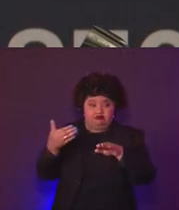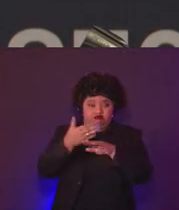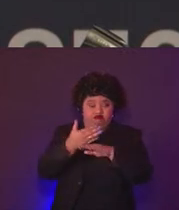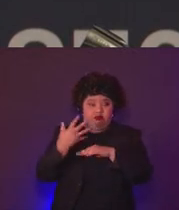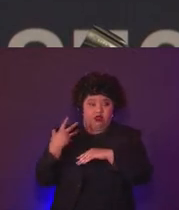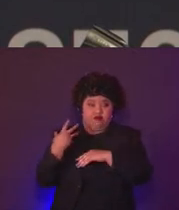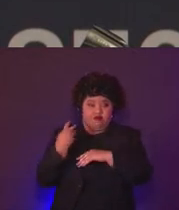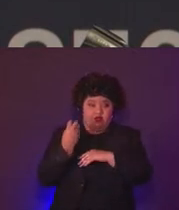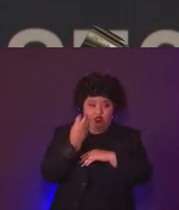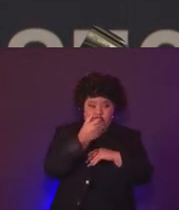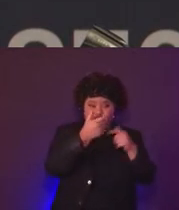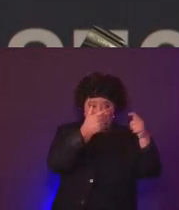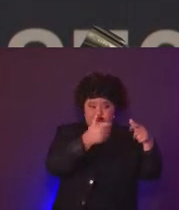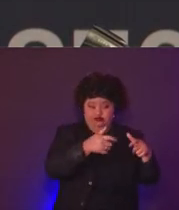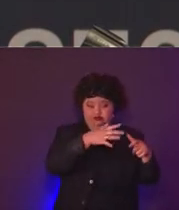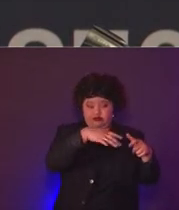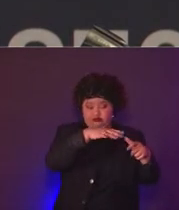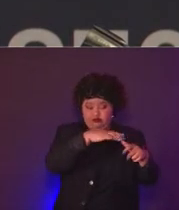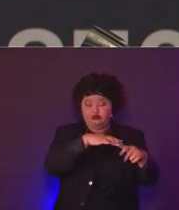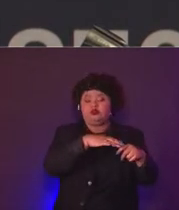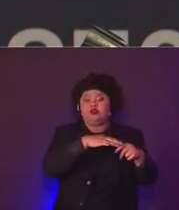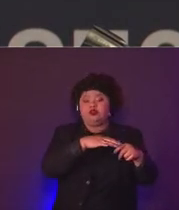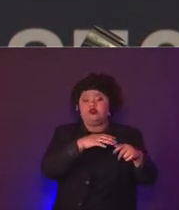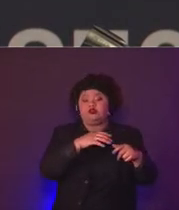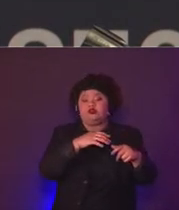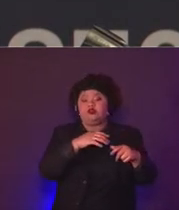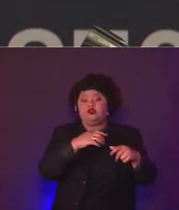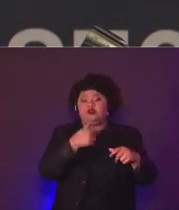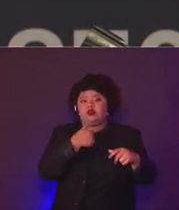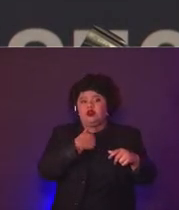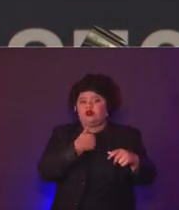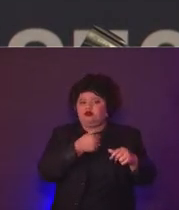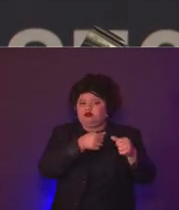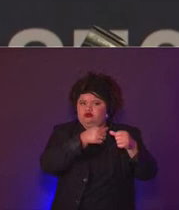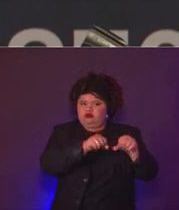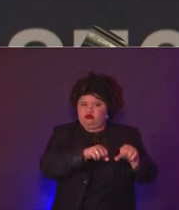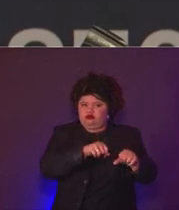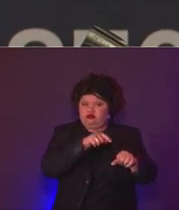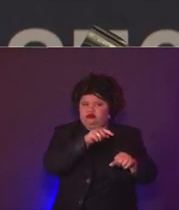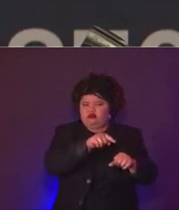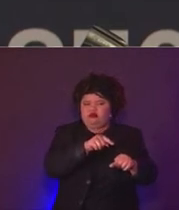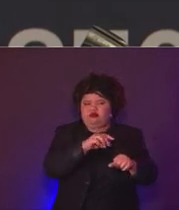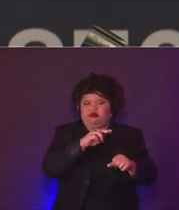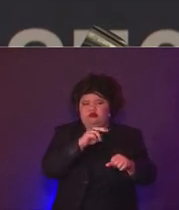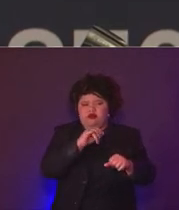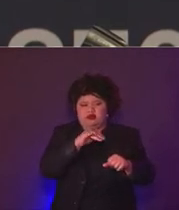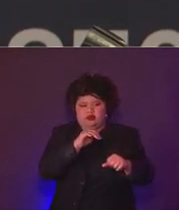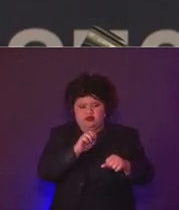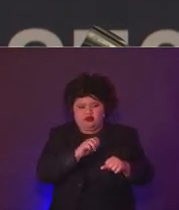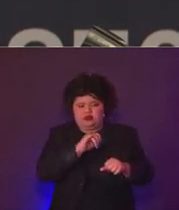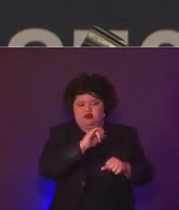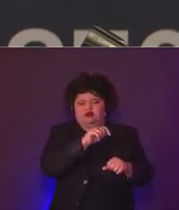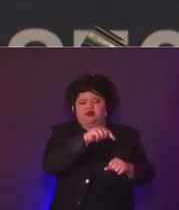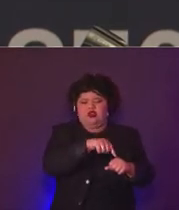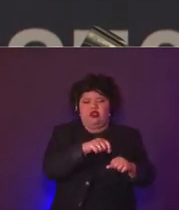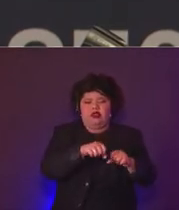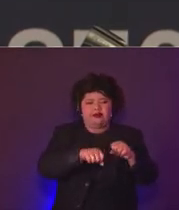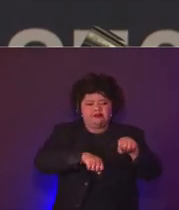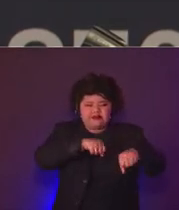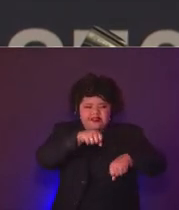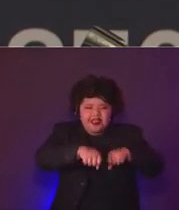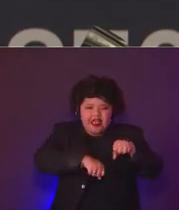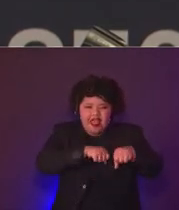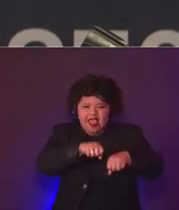Miami, Coconut Grove, where I live now, that's where I used to hang out. I used to ride my bike from where we were living in Coral Gables to Coconut Grove